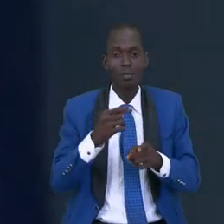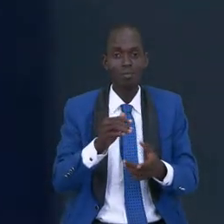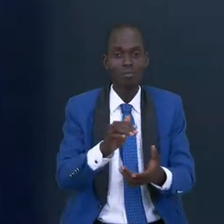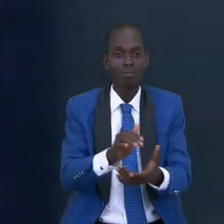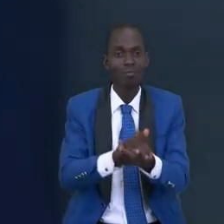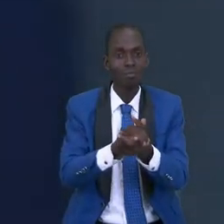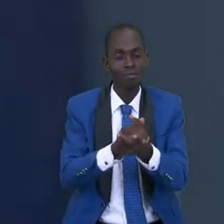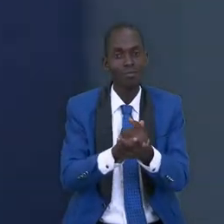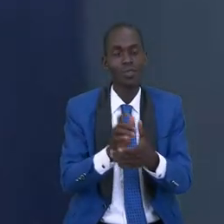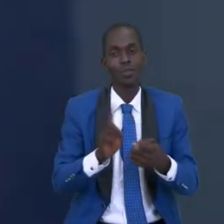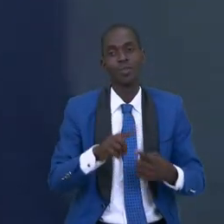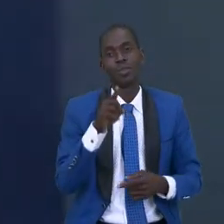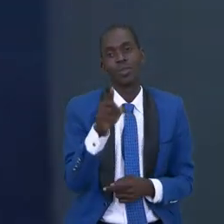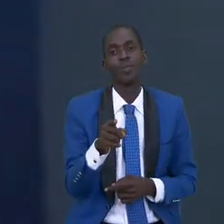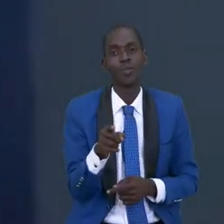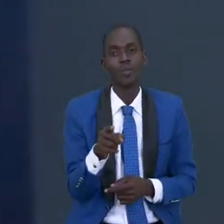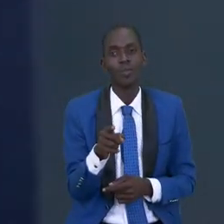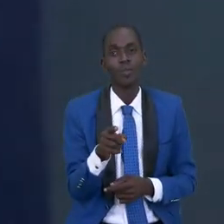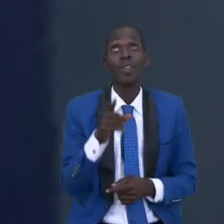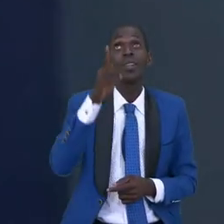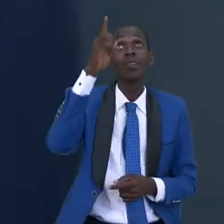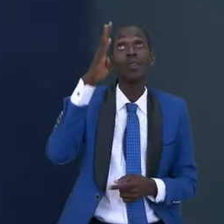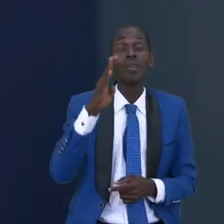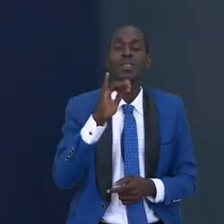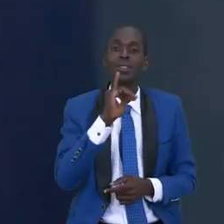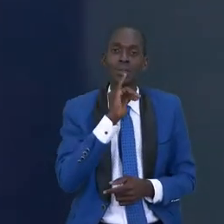life. Brethren, God is good.